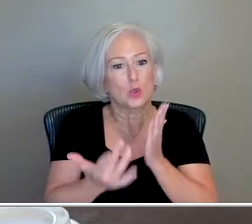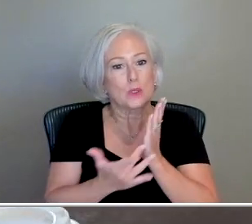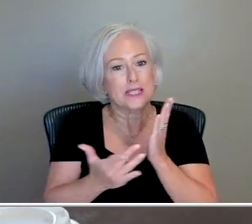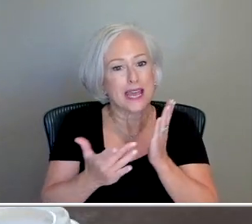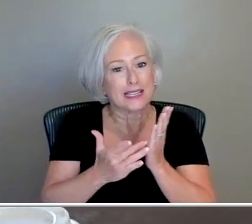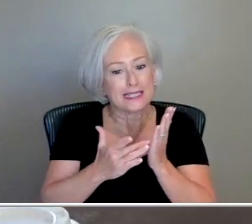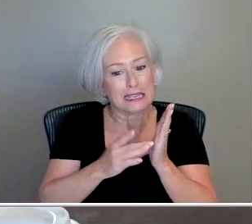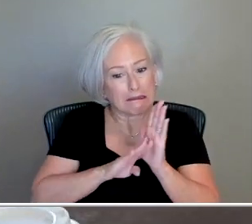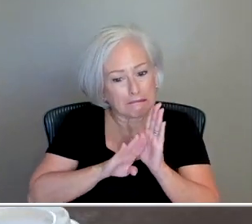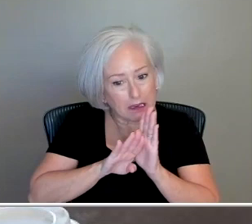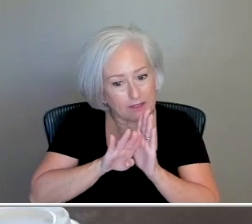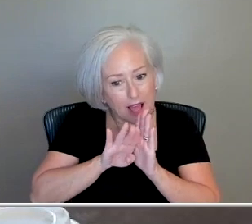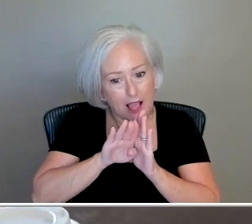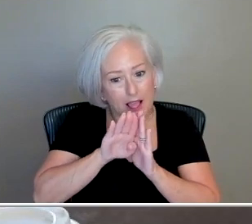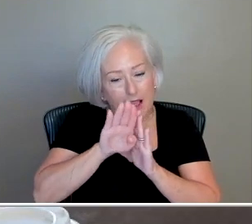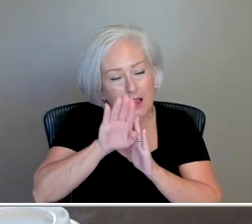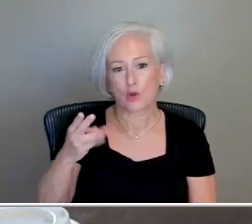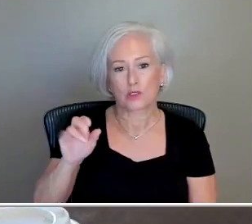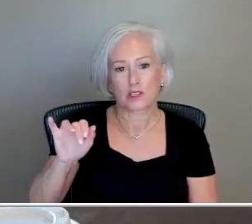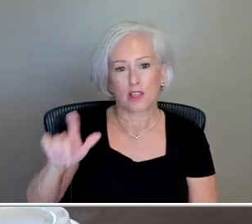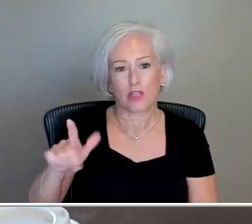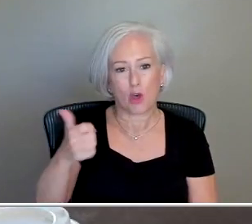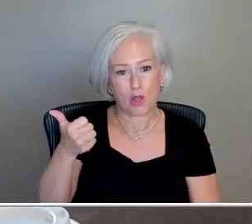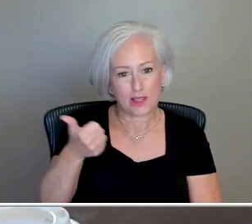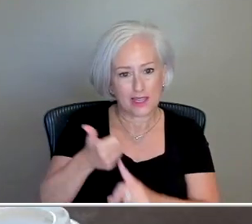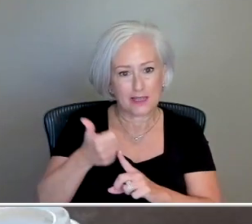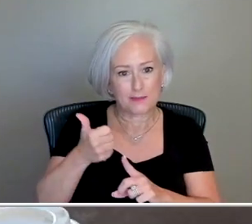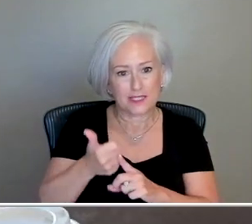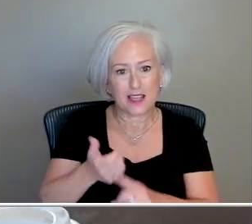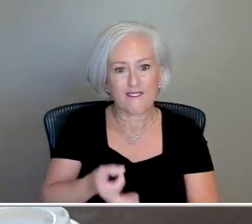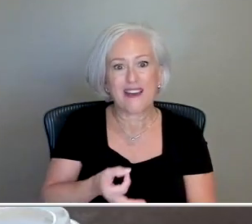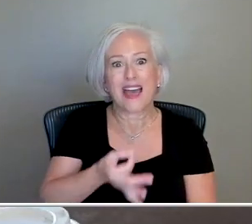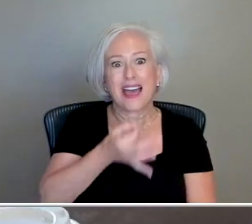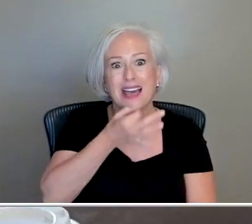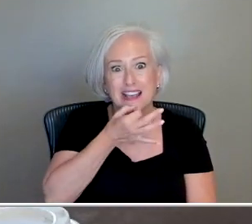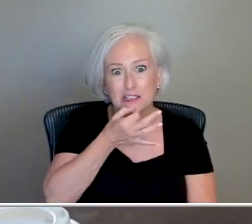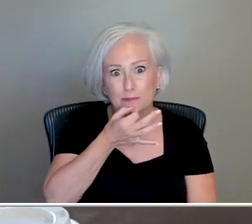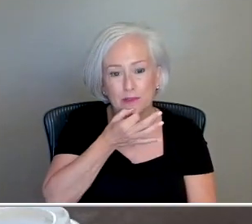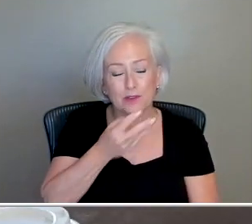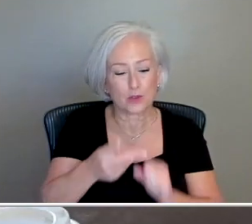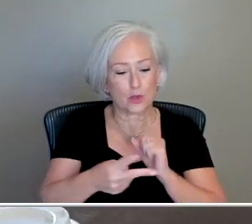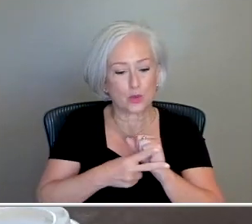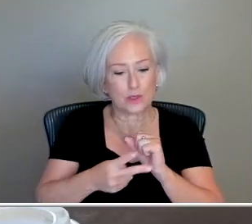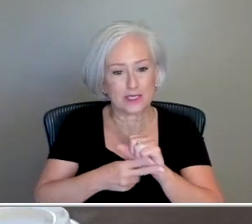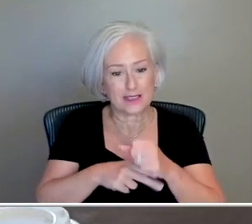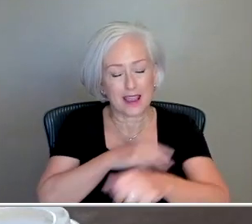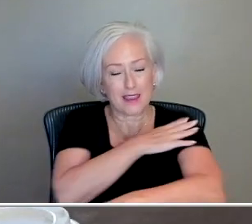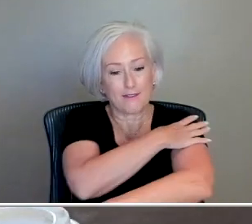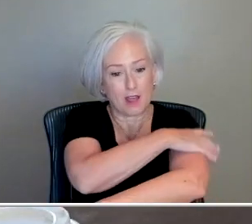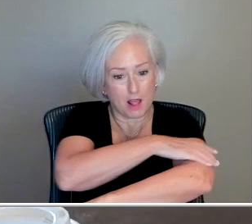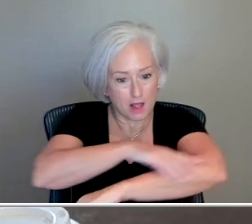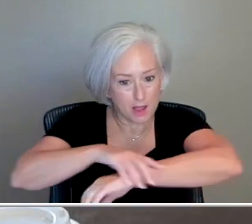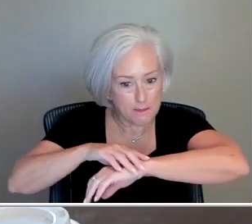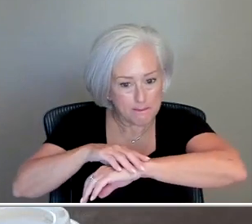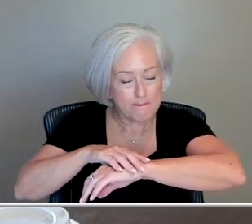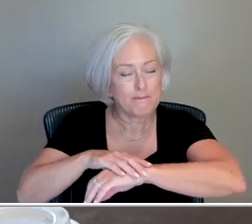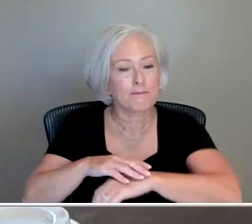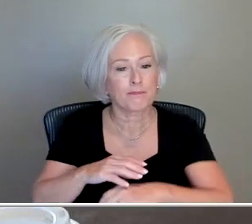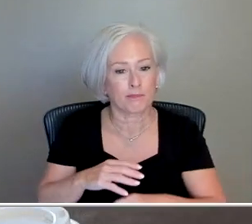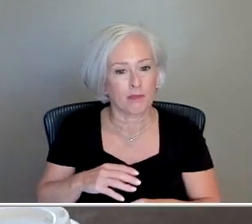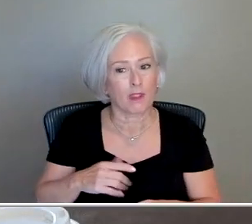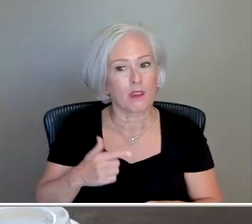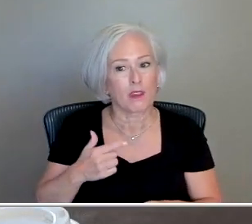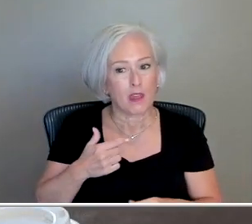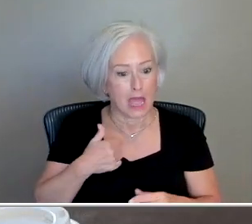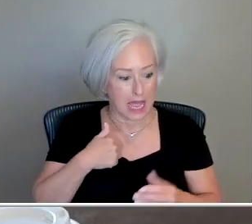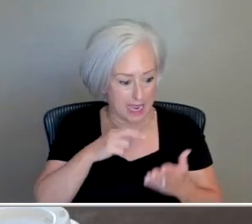the ultimate expert at limb preservation, and I did research, we talked about it,